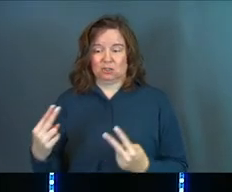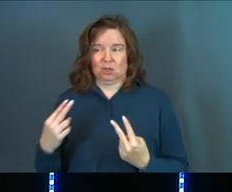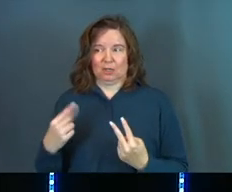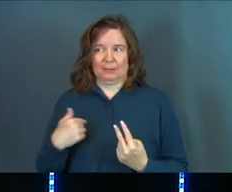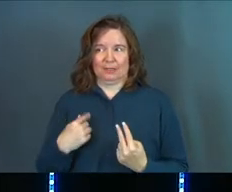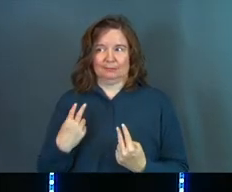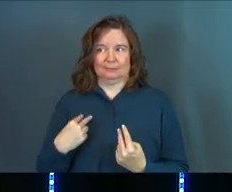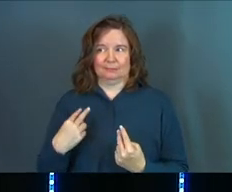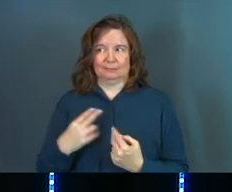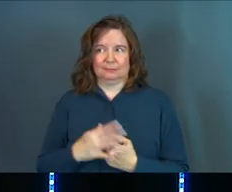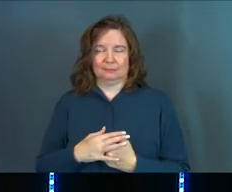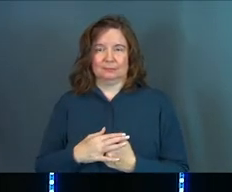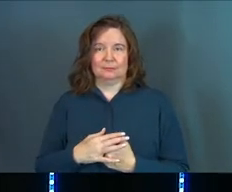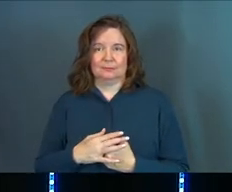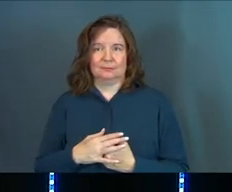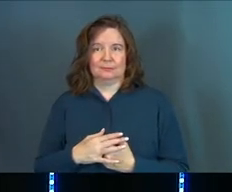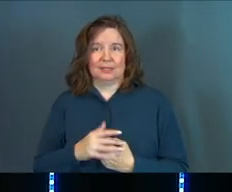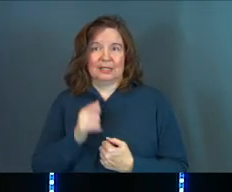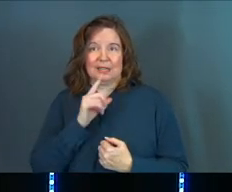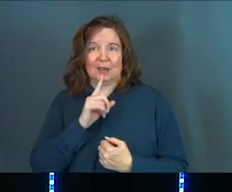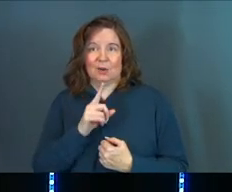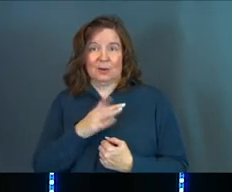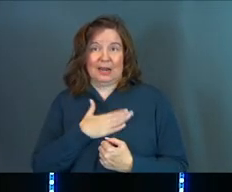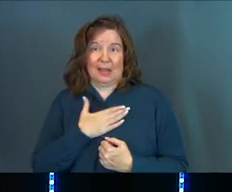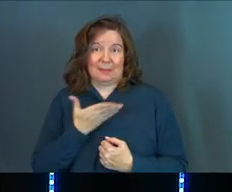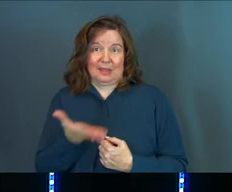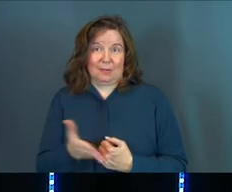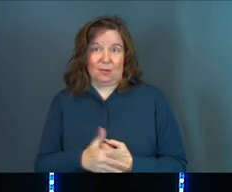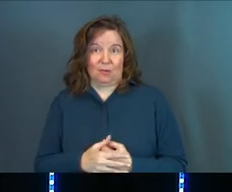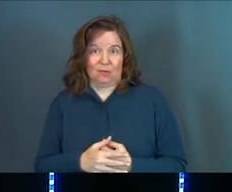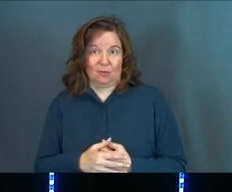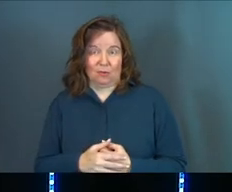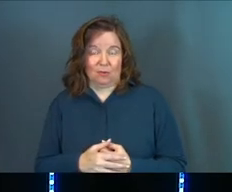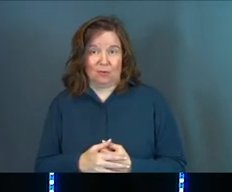me. He's not really happy that I'm there.